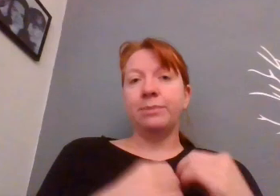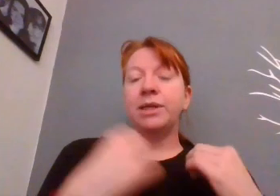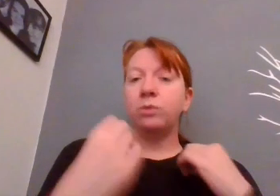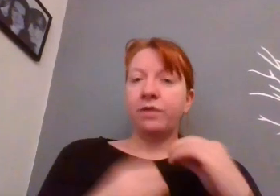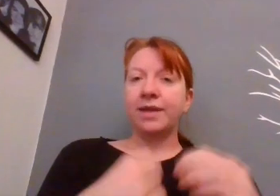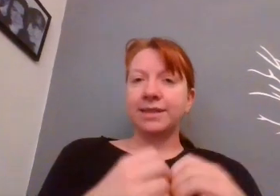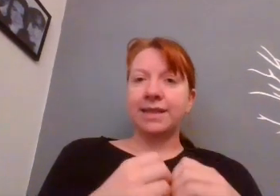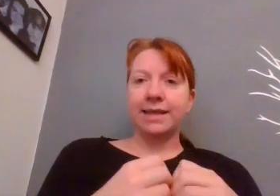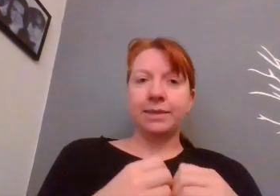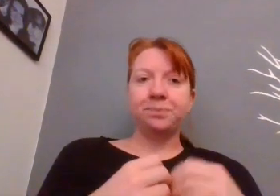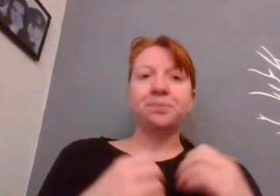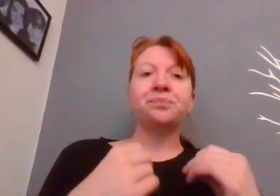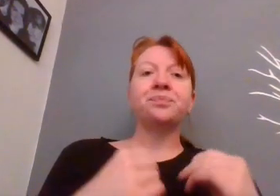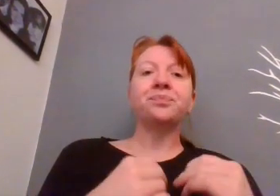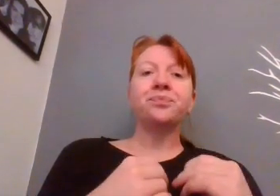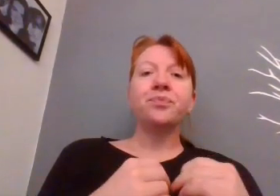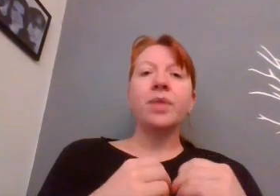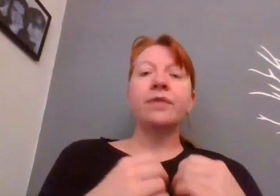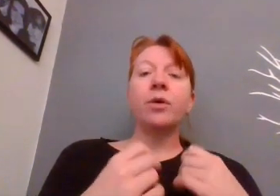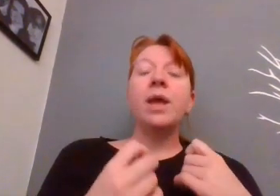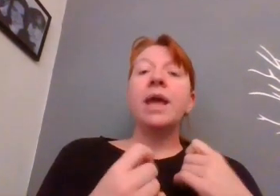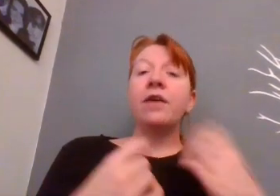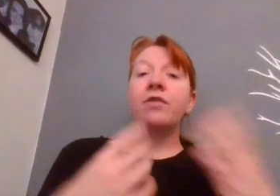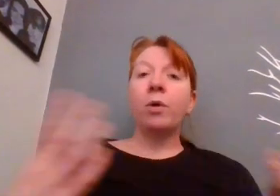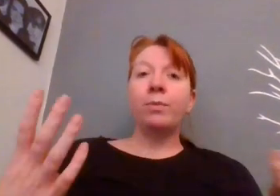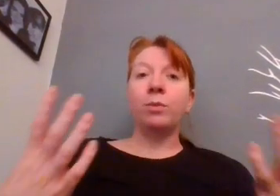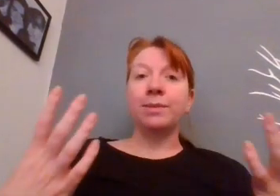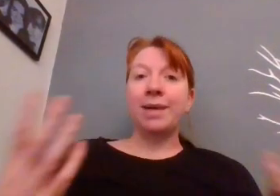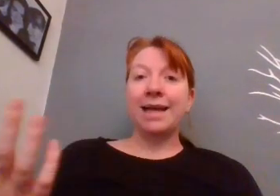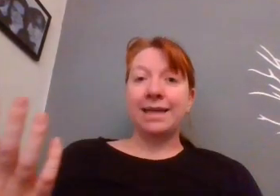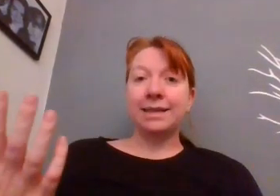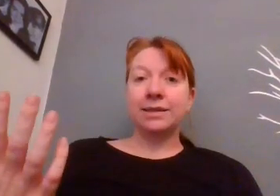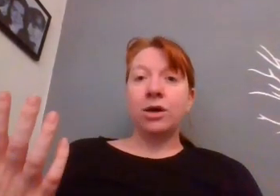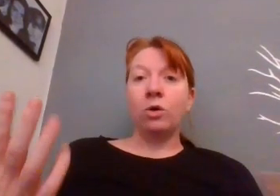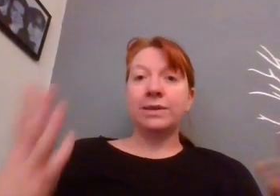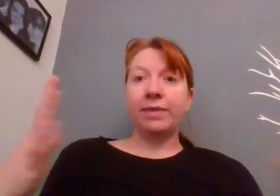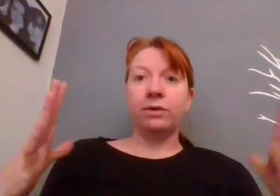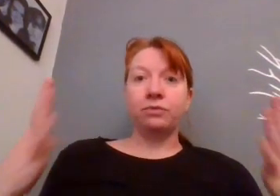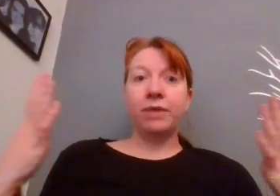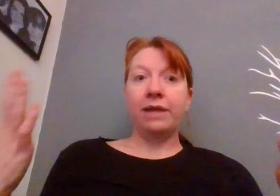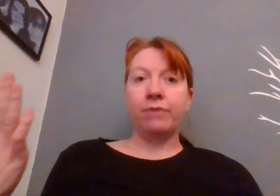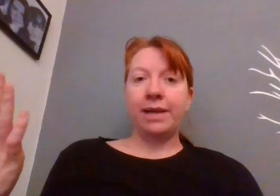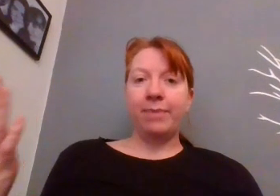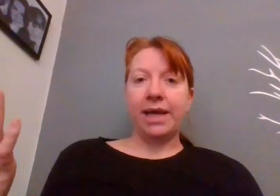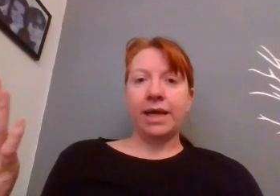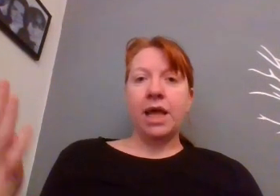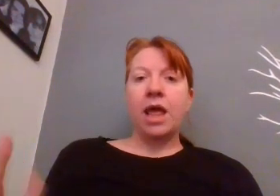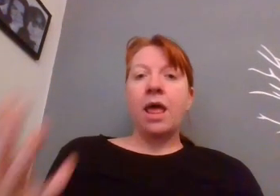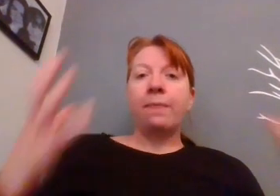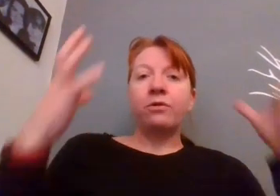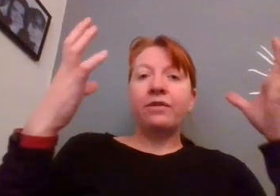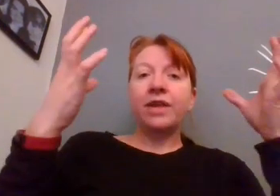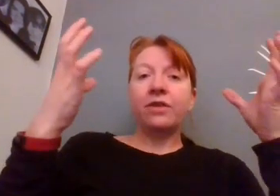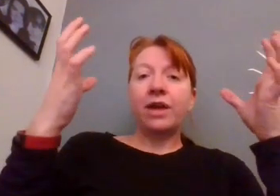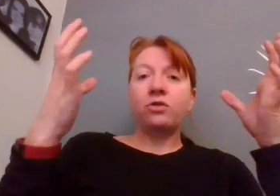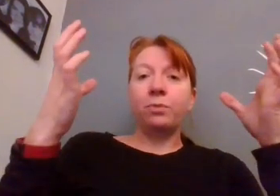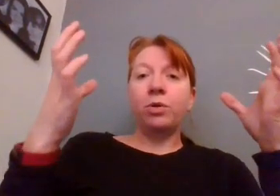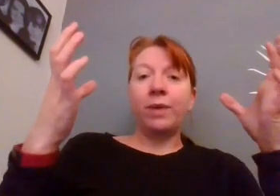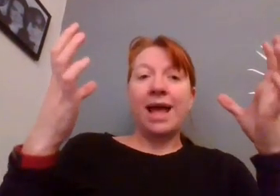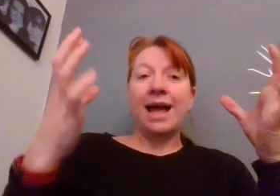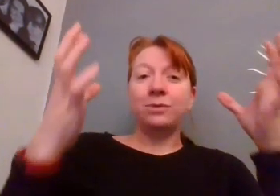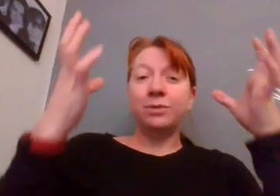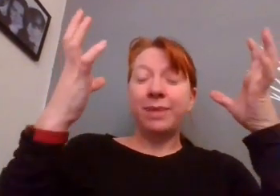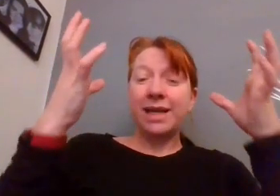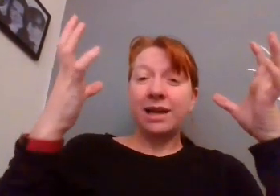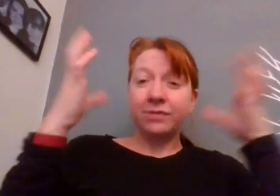a difference. But it's worth understanding. So if the bowling ball was a planet or something else really, really big, the gravitational